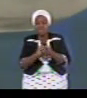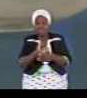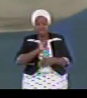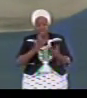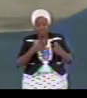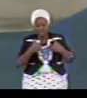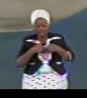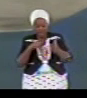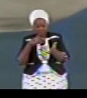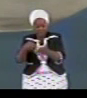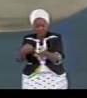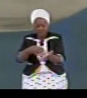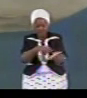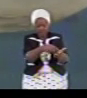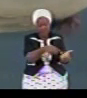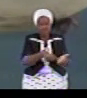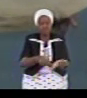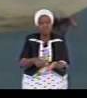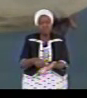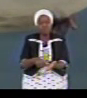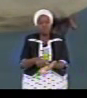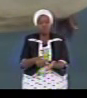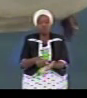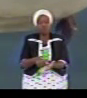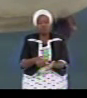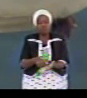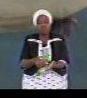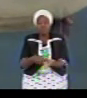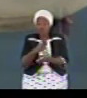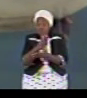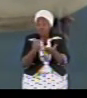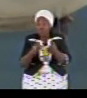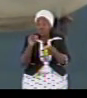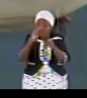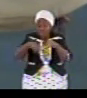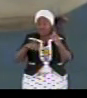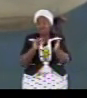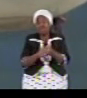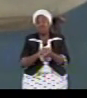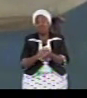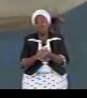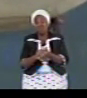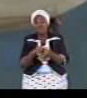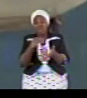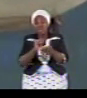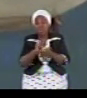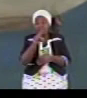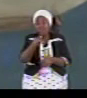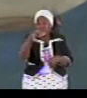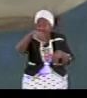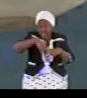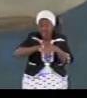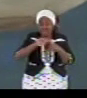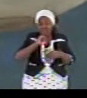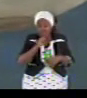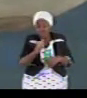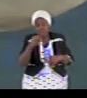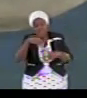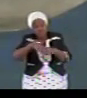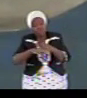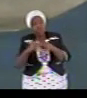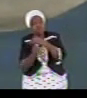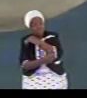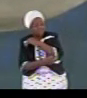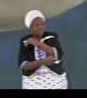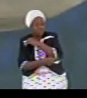have this and have that, something beyond that, that ye enter not into